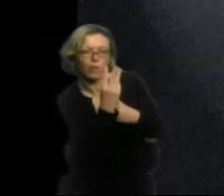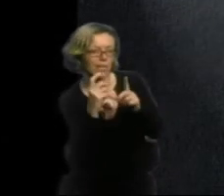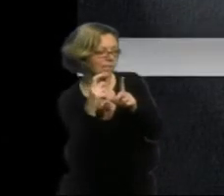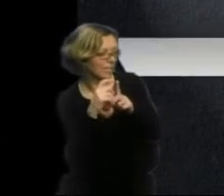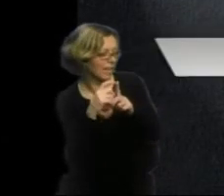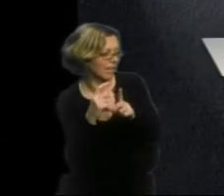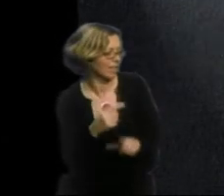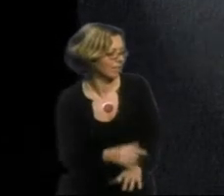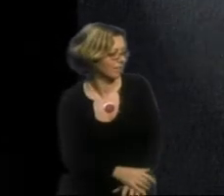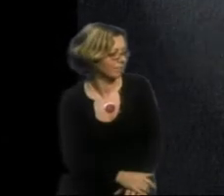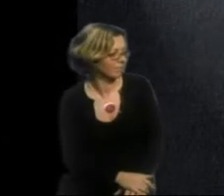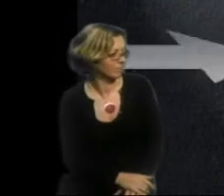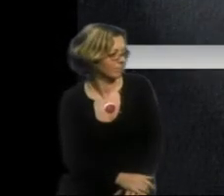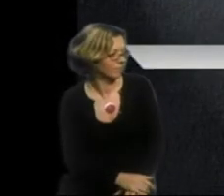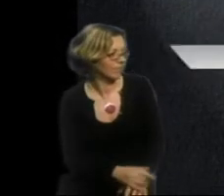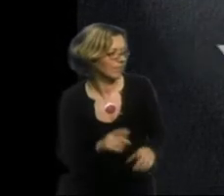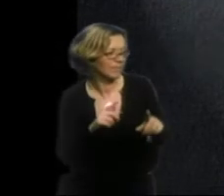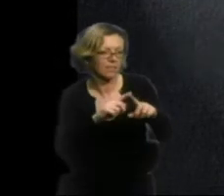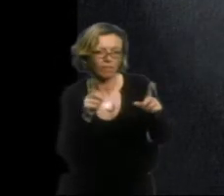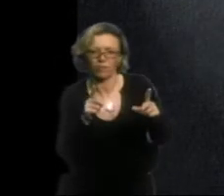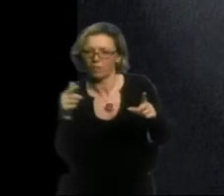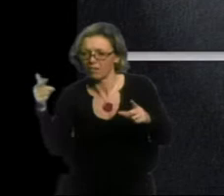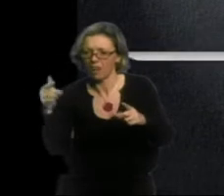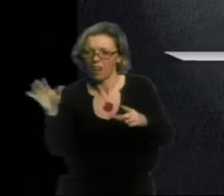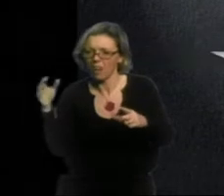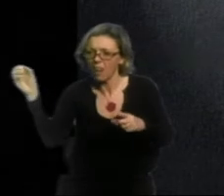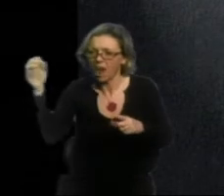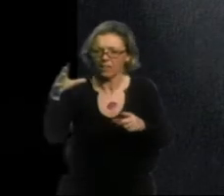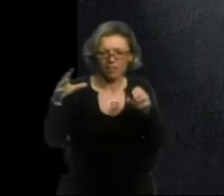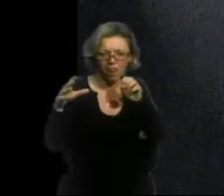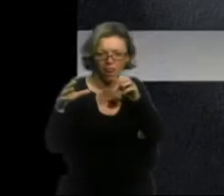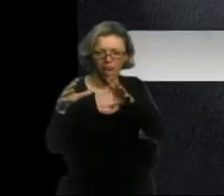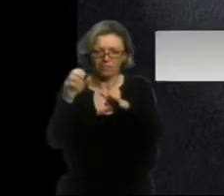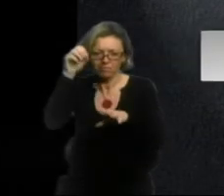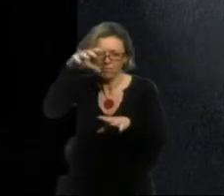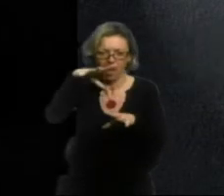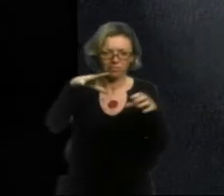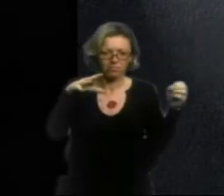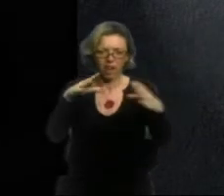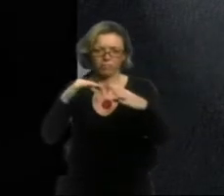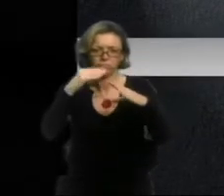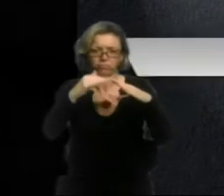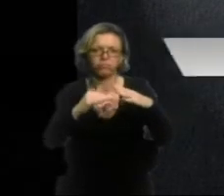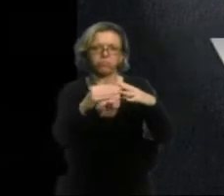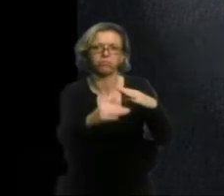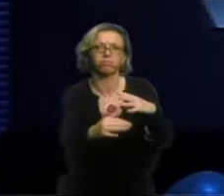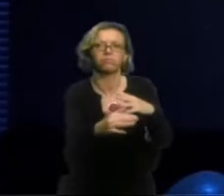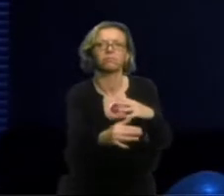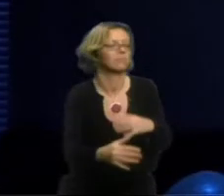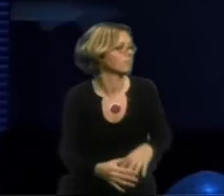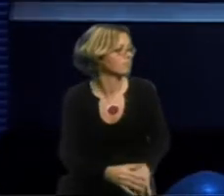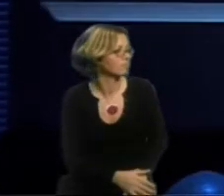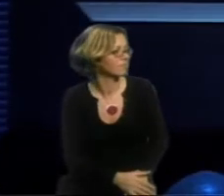different orientations of light, different angles it comes in at. Okay, and LCDs work by